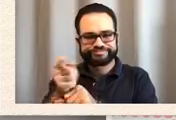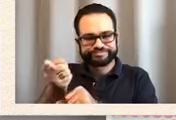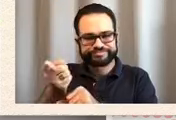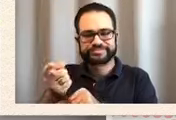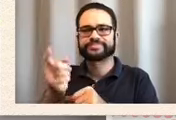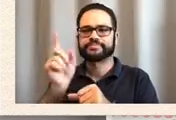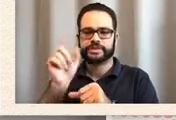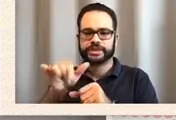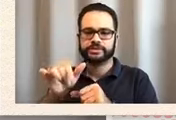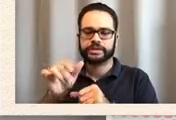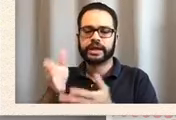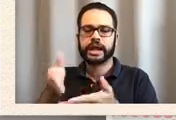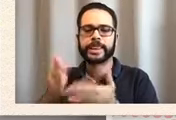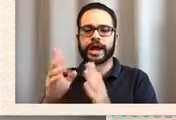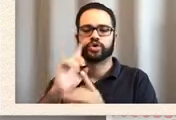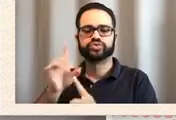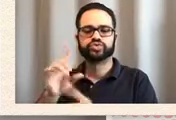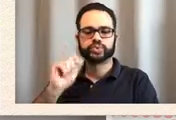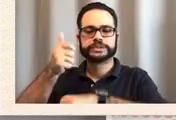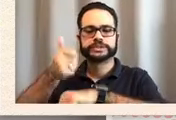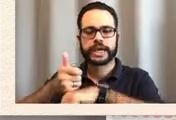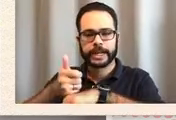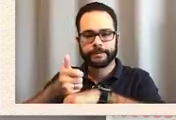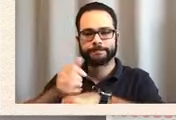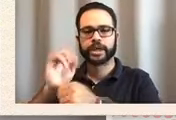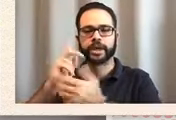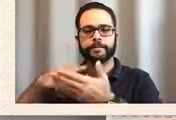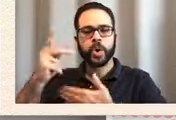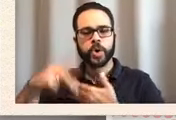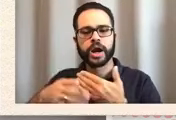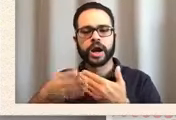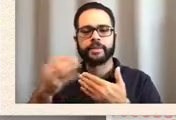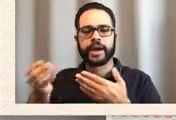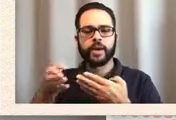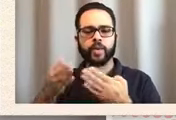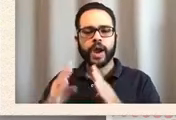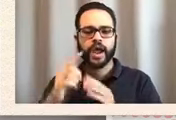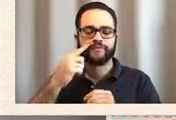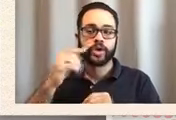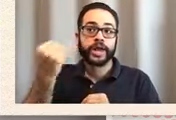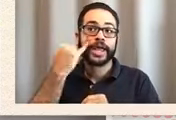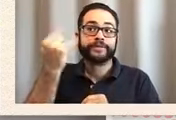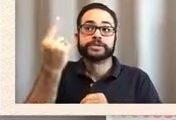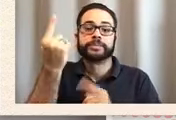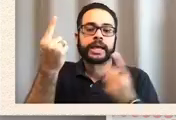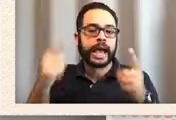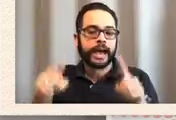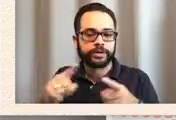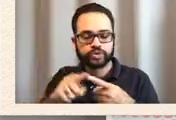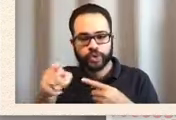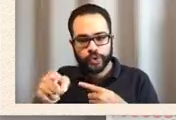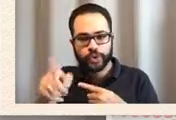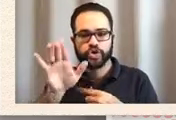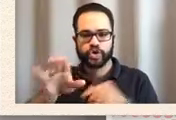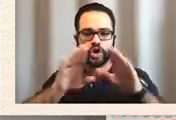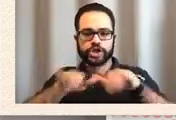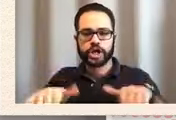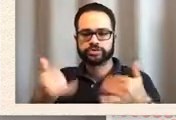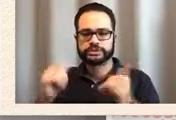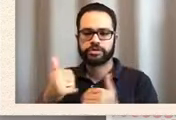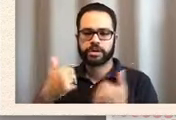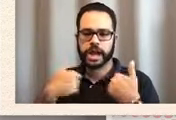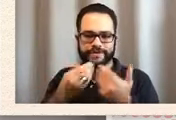to set up a program in a way that if something happens to you, that your child is still taken care of. And